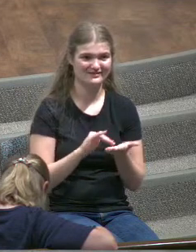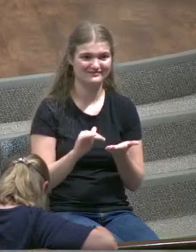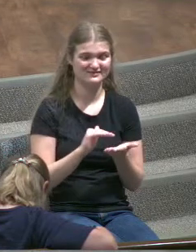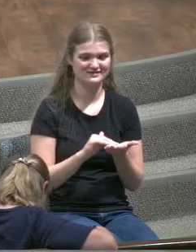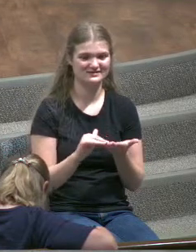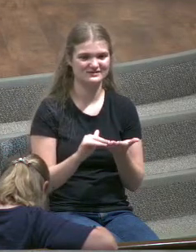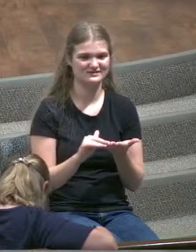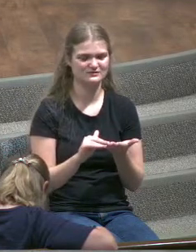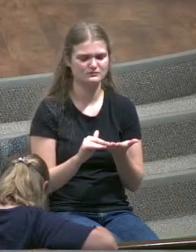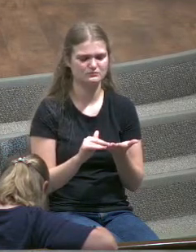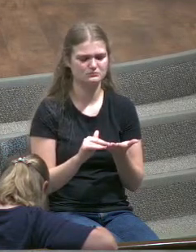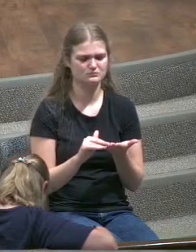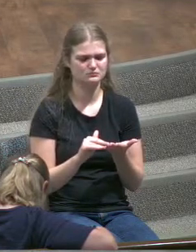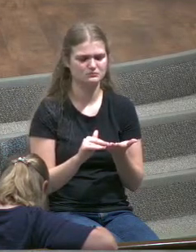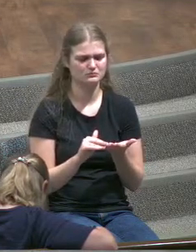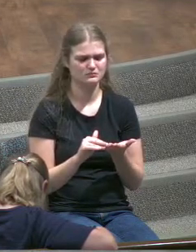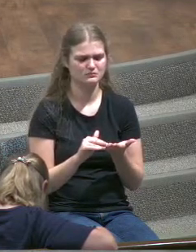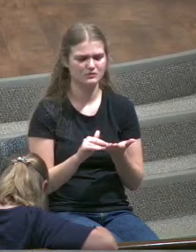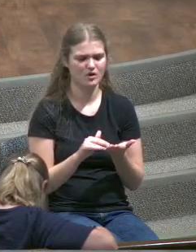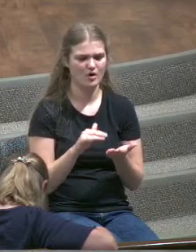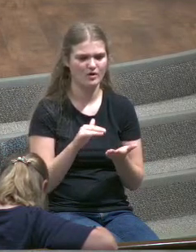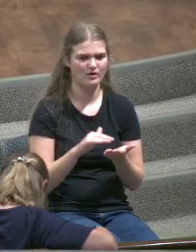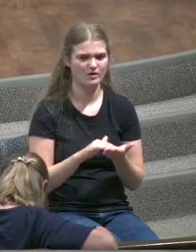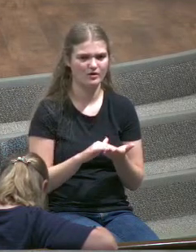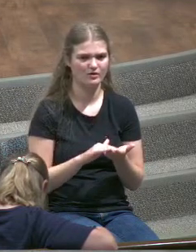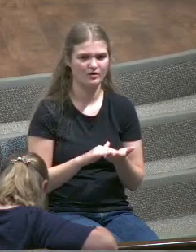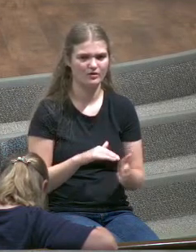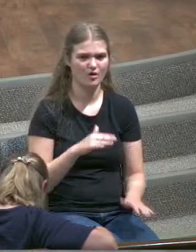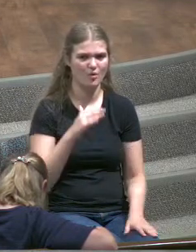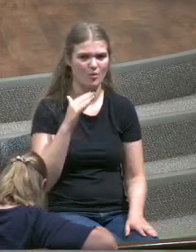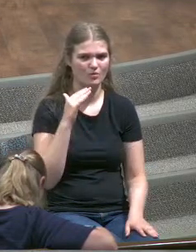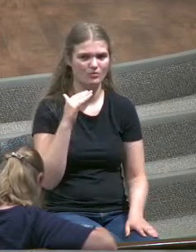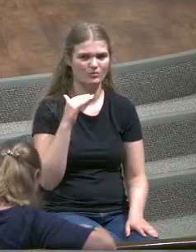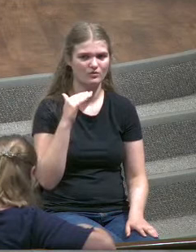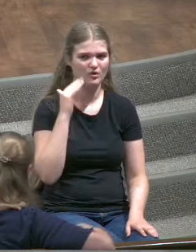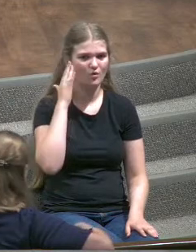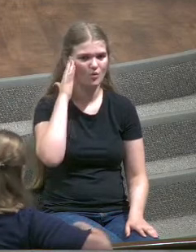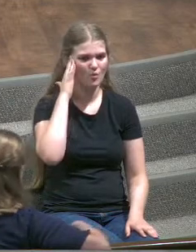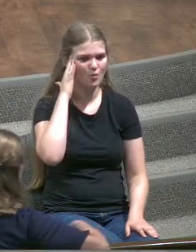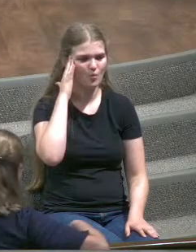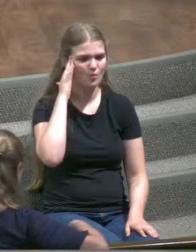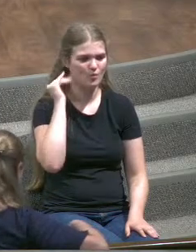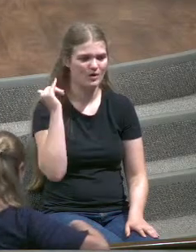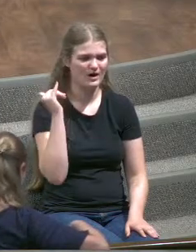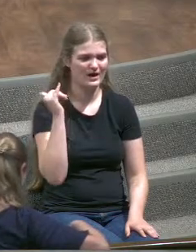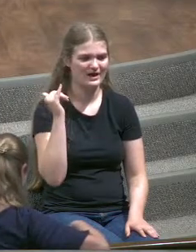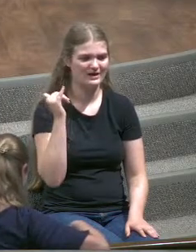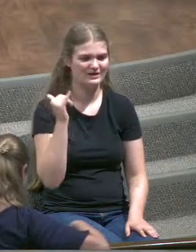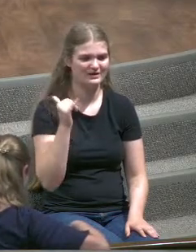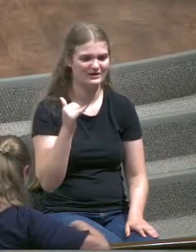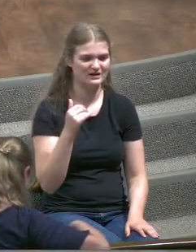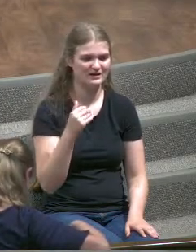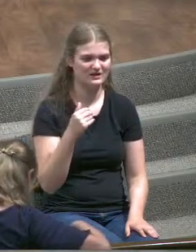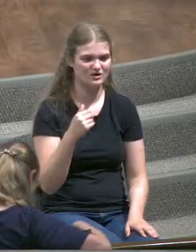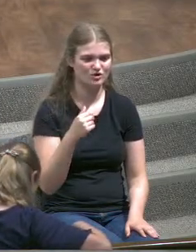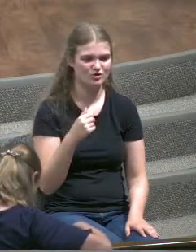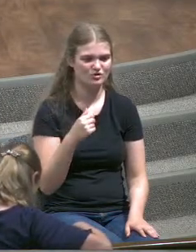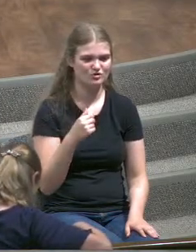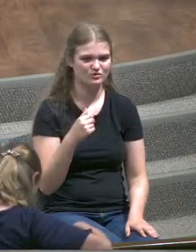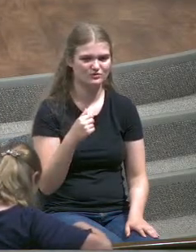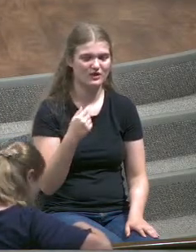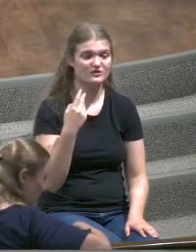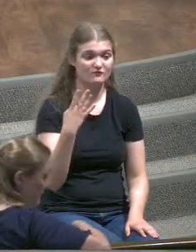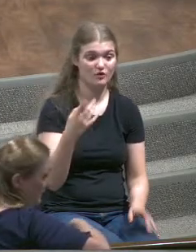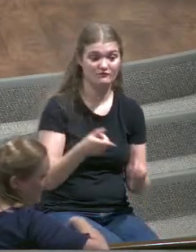why the man was there, the paralytic, but also why the four friends who had gone through so much to get